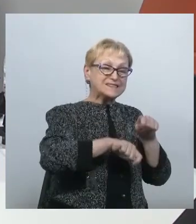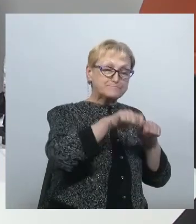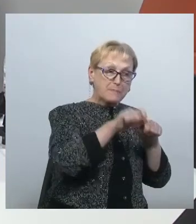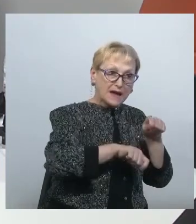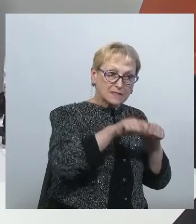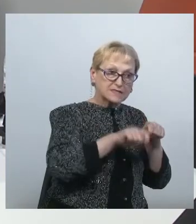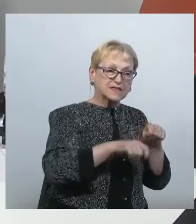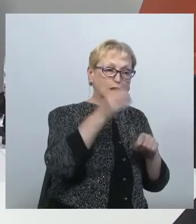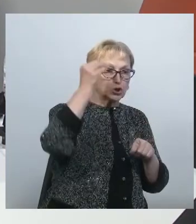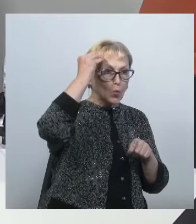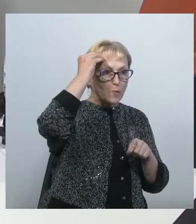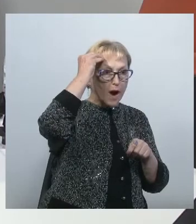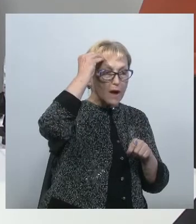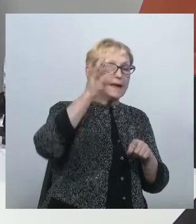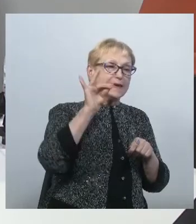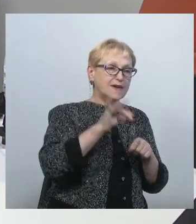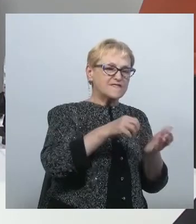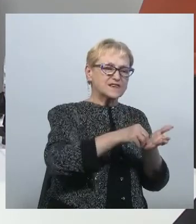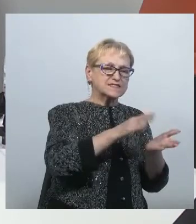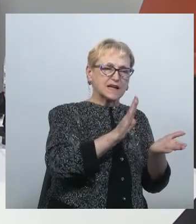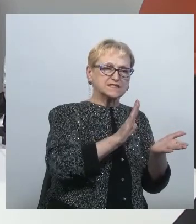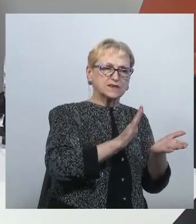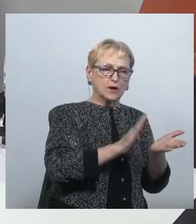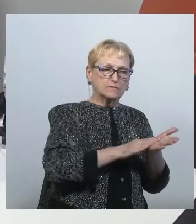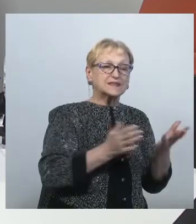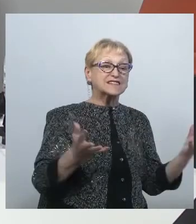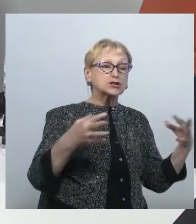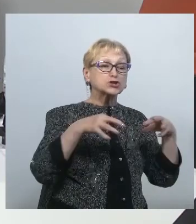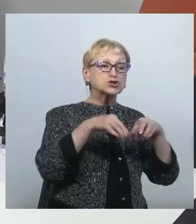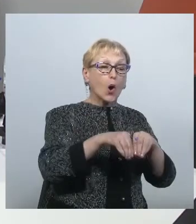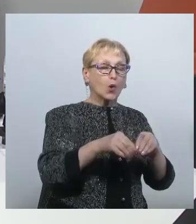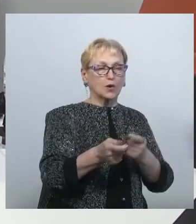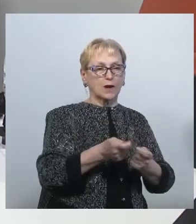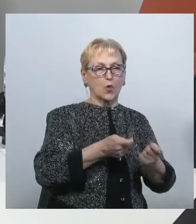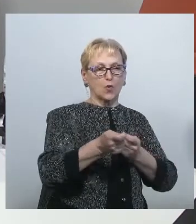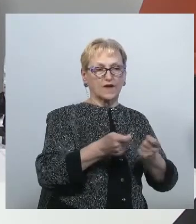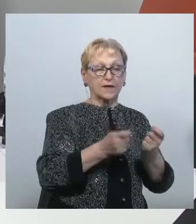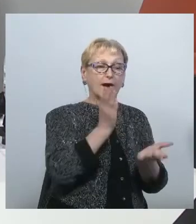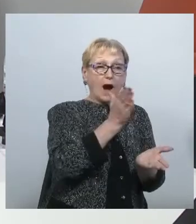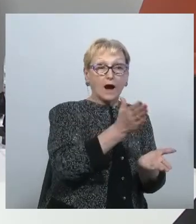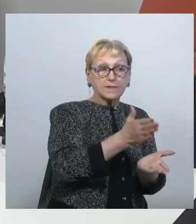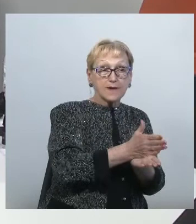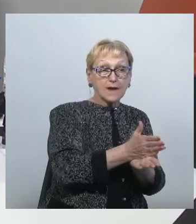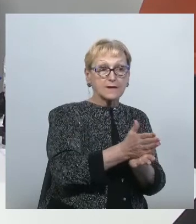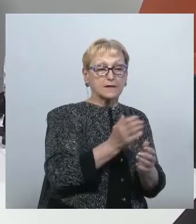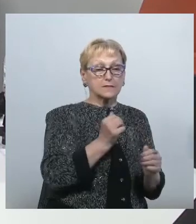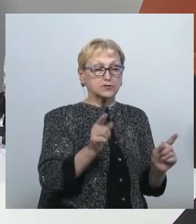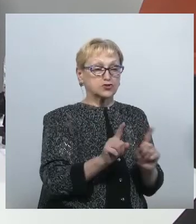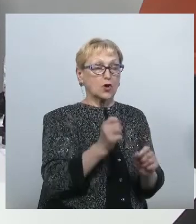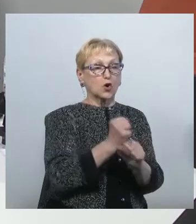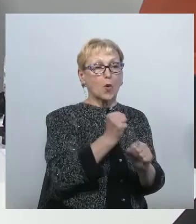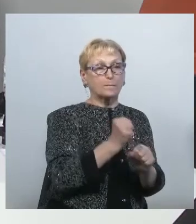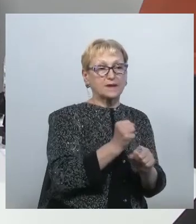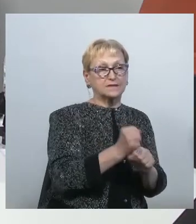expert opinion plus responsibility or liability. This is